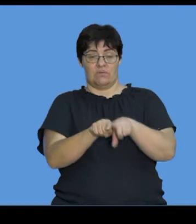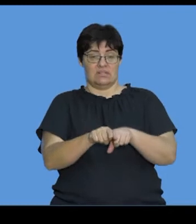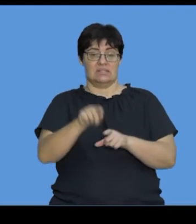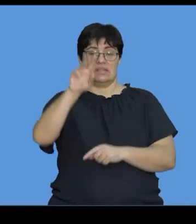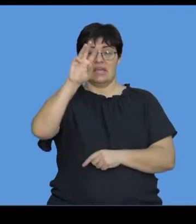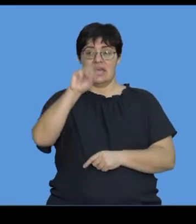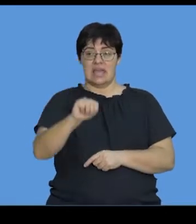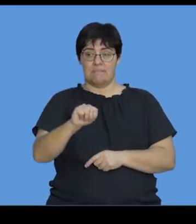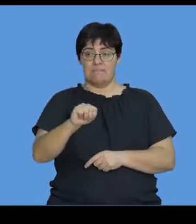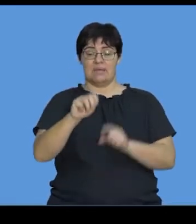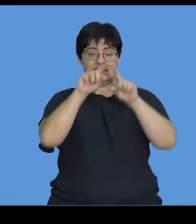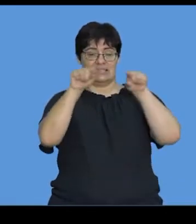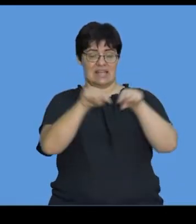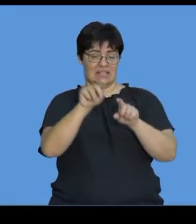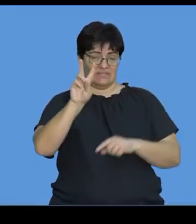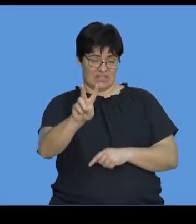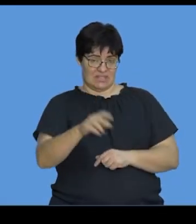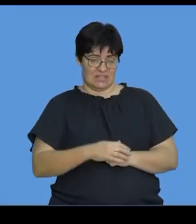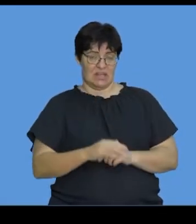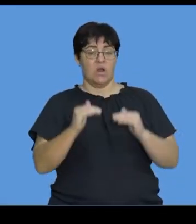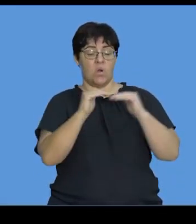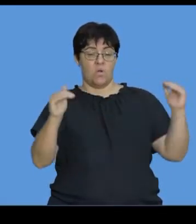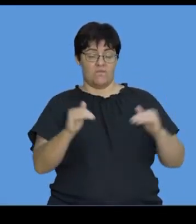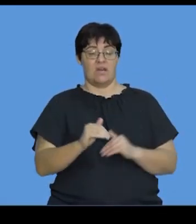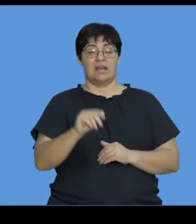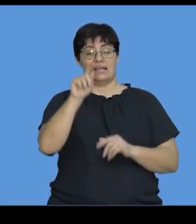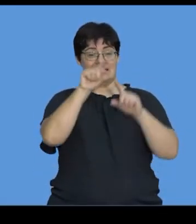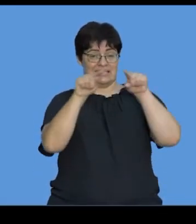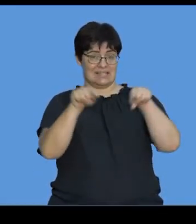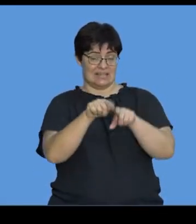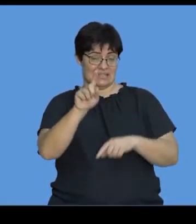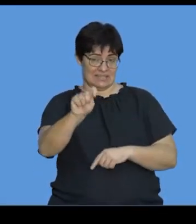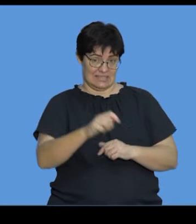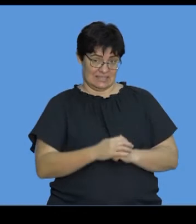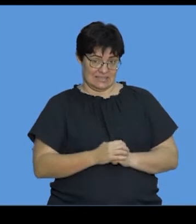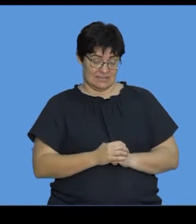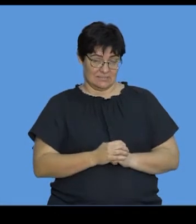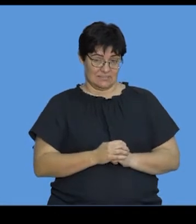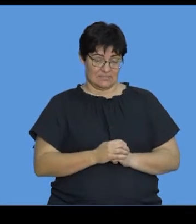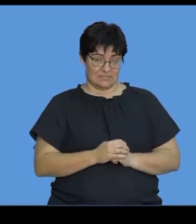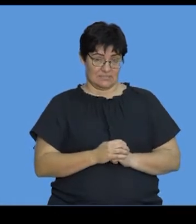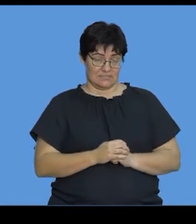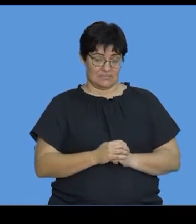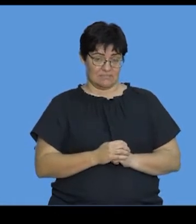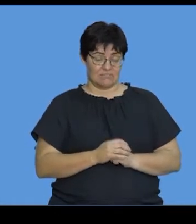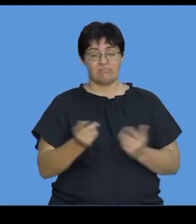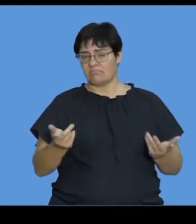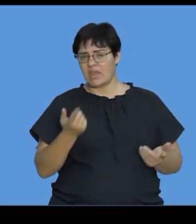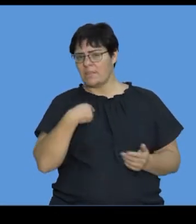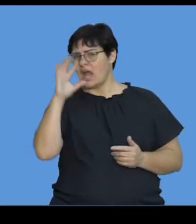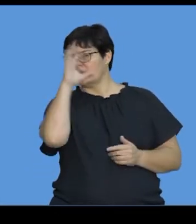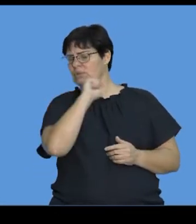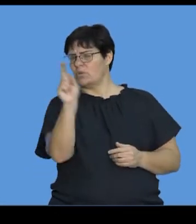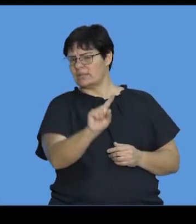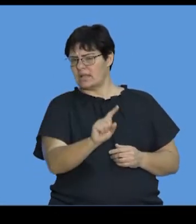equals M delta V over delta T. Now, of course, with it being written that way around, what are